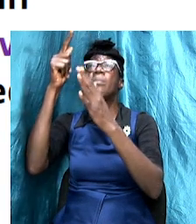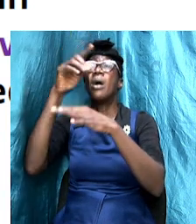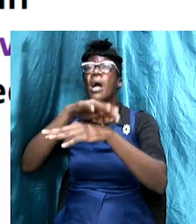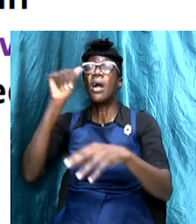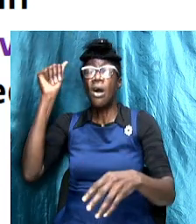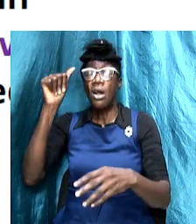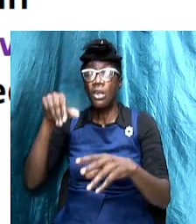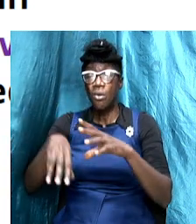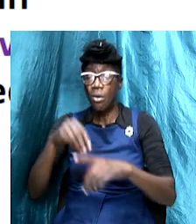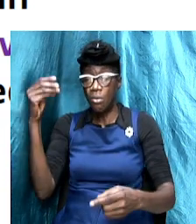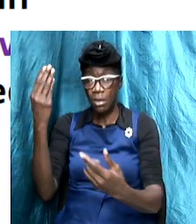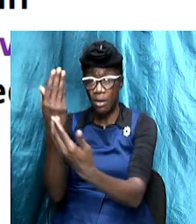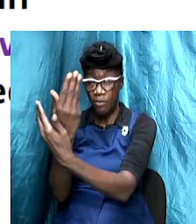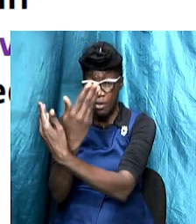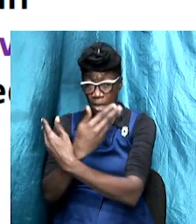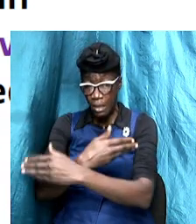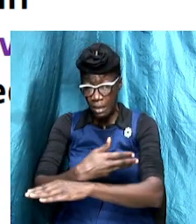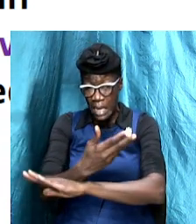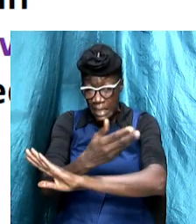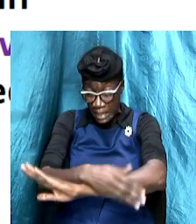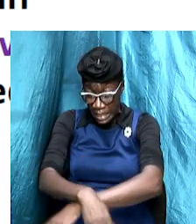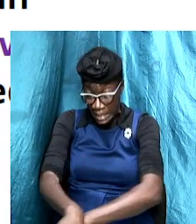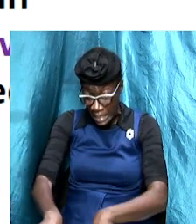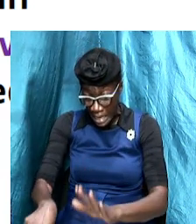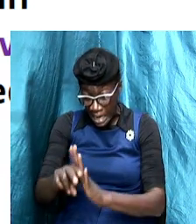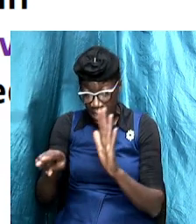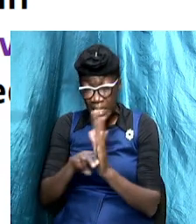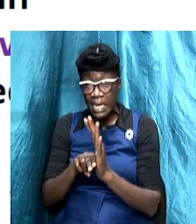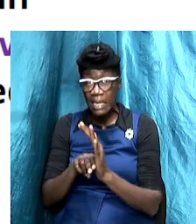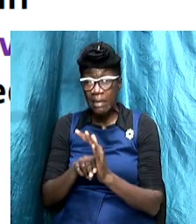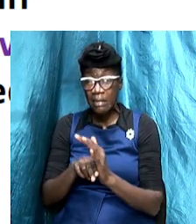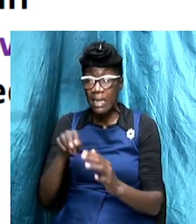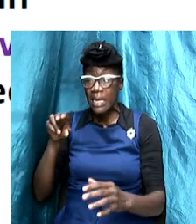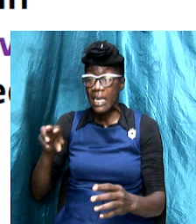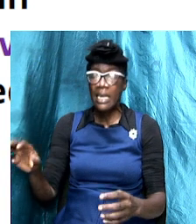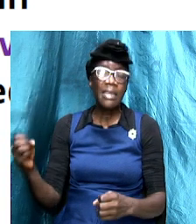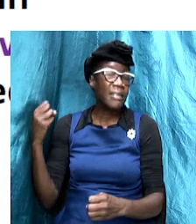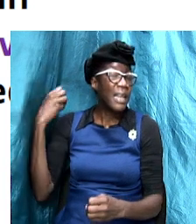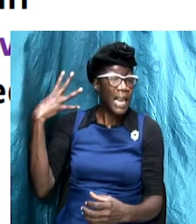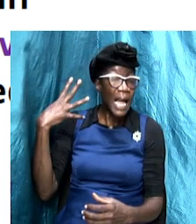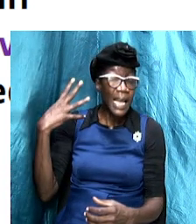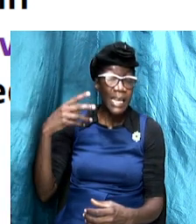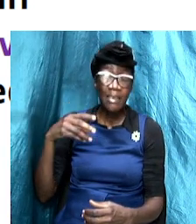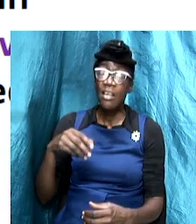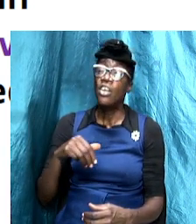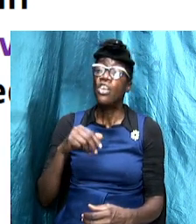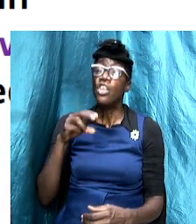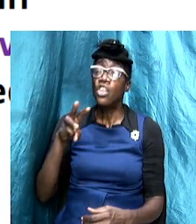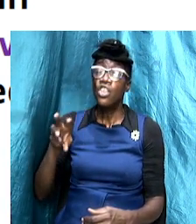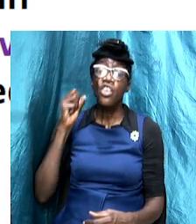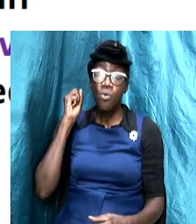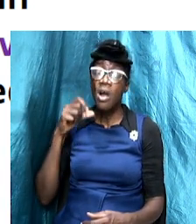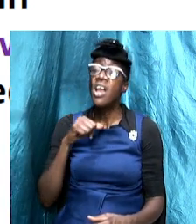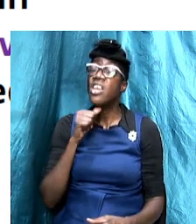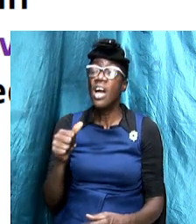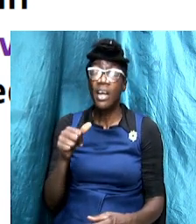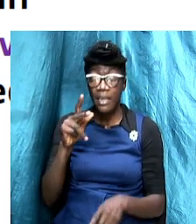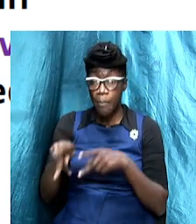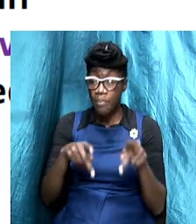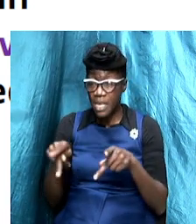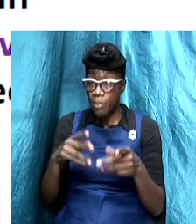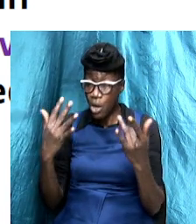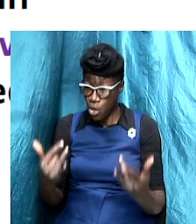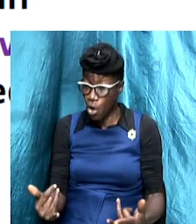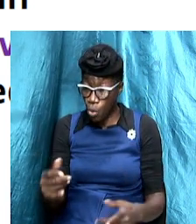light, which in the time past were not a people, but now are the people of God, which had not obtained